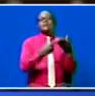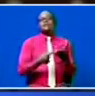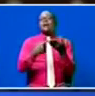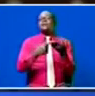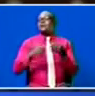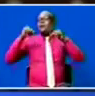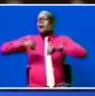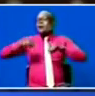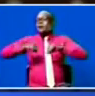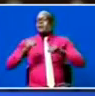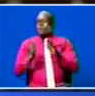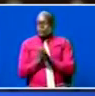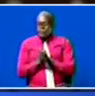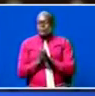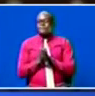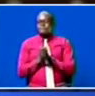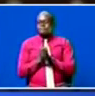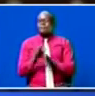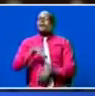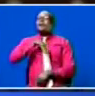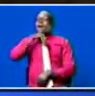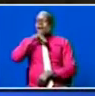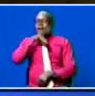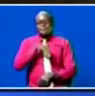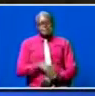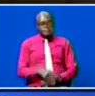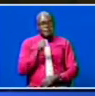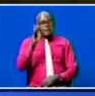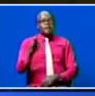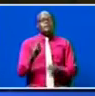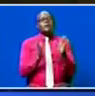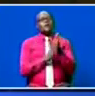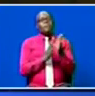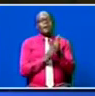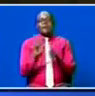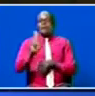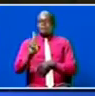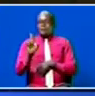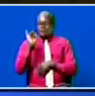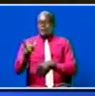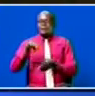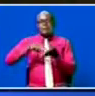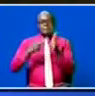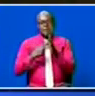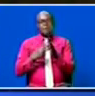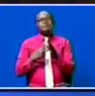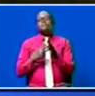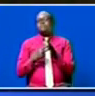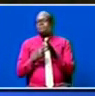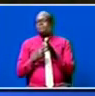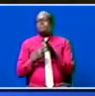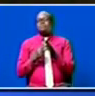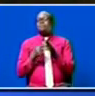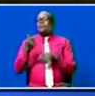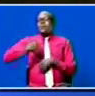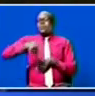agreed with Raila Odinga. If he commented on the referendum, he'll have been jumping the gun because we are not